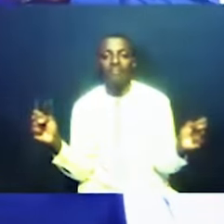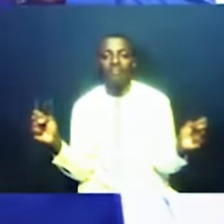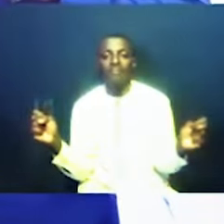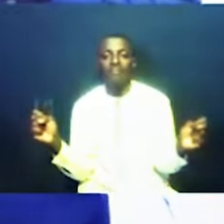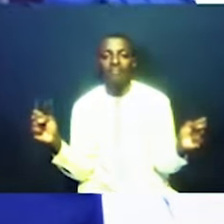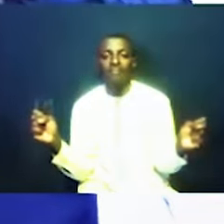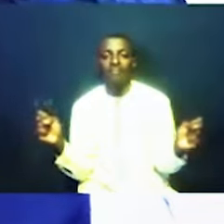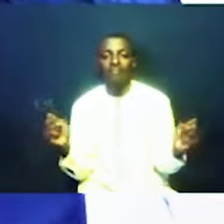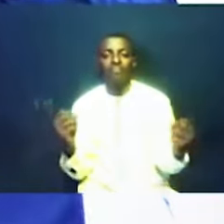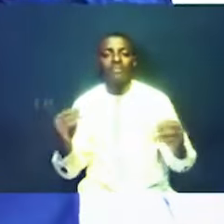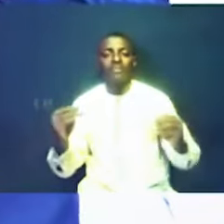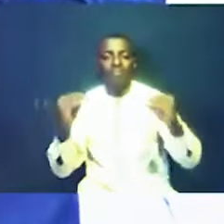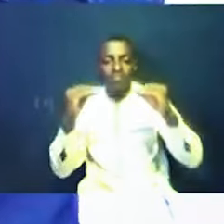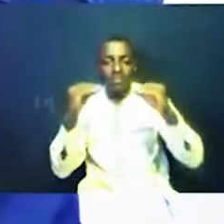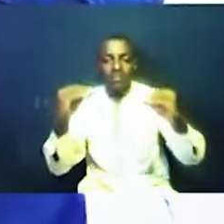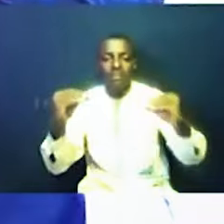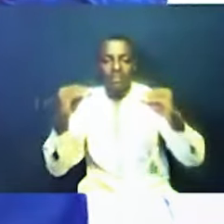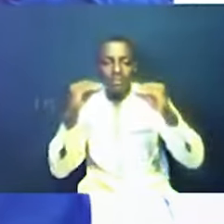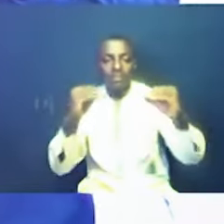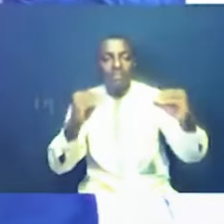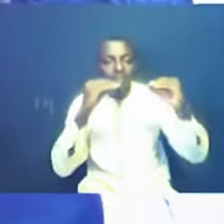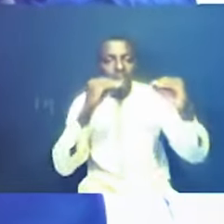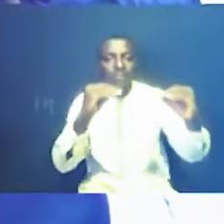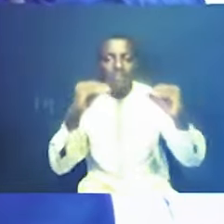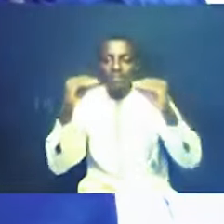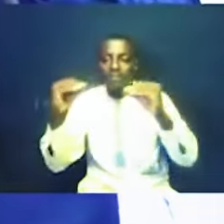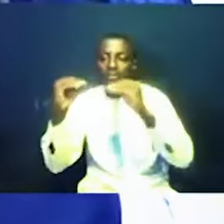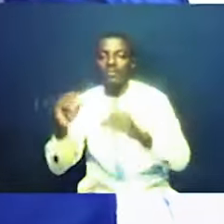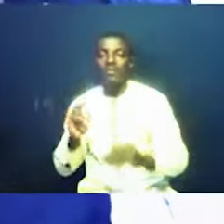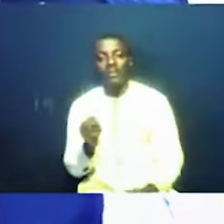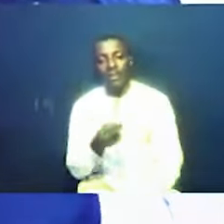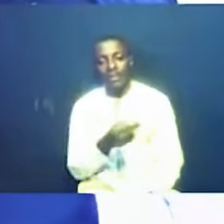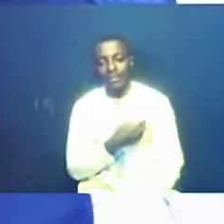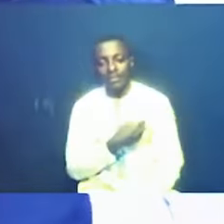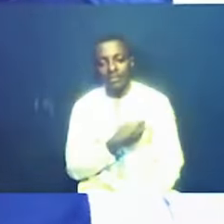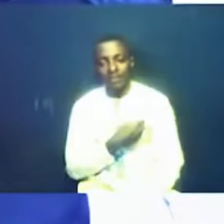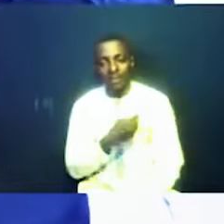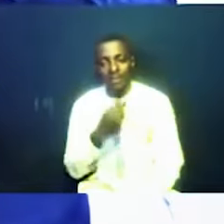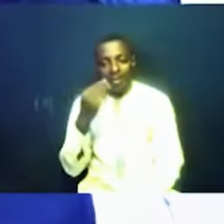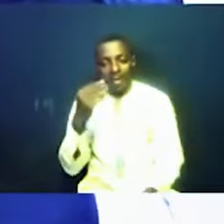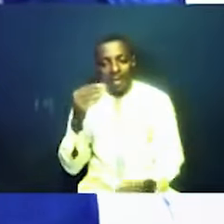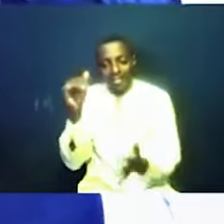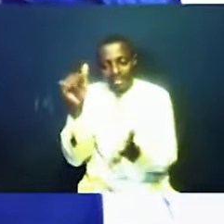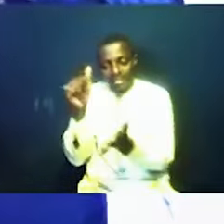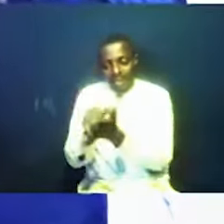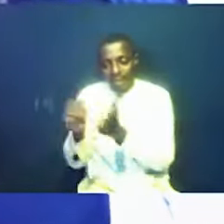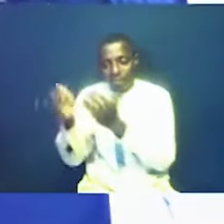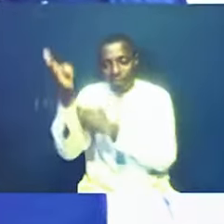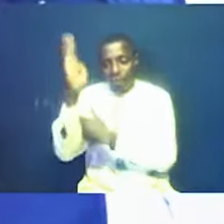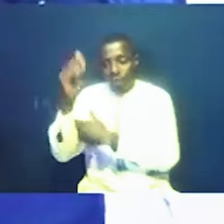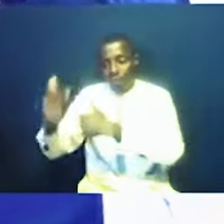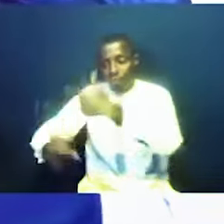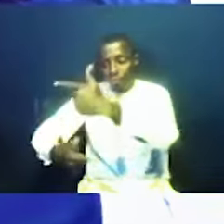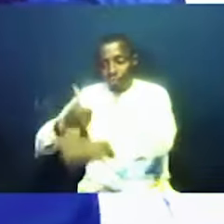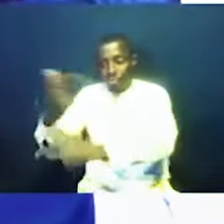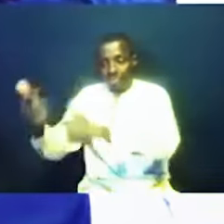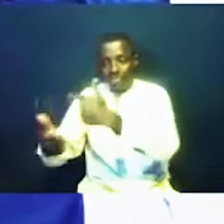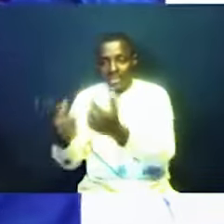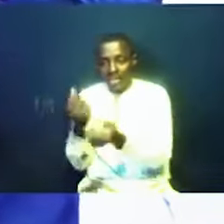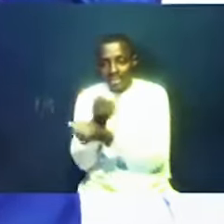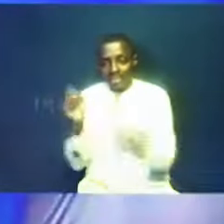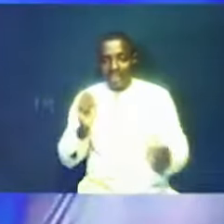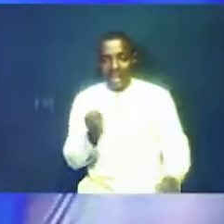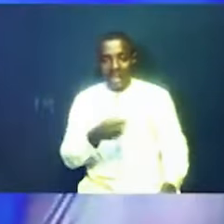It teaches us. The same grace that has saved us, this same grace teaches us to